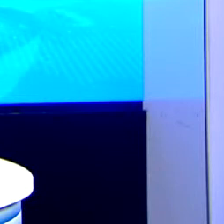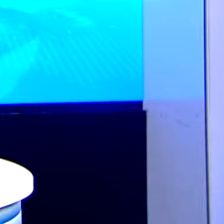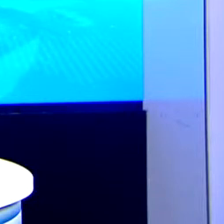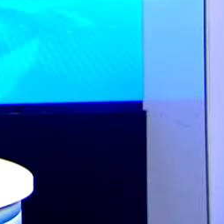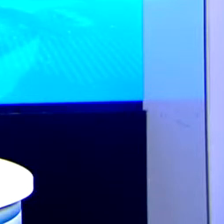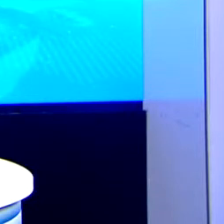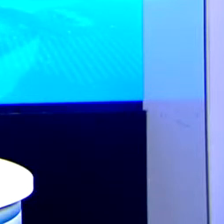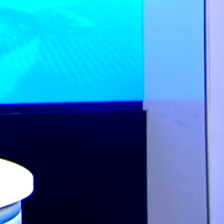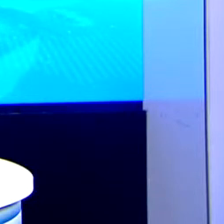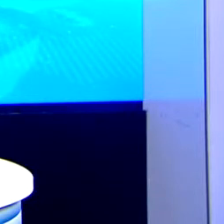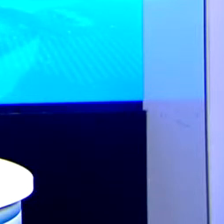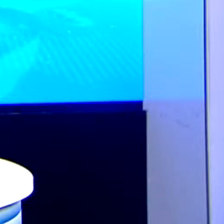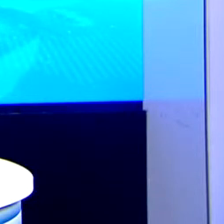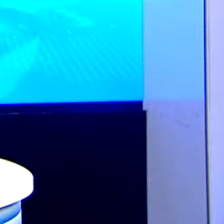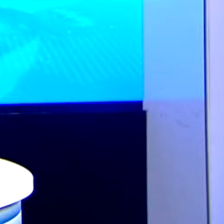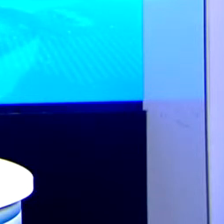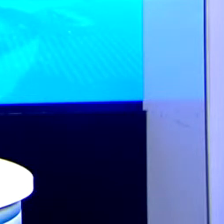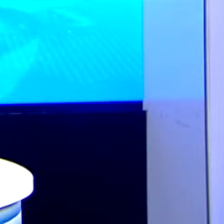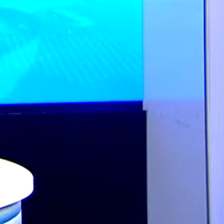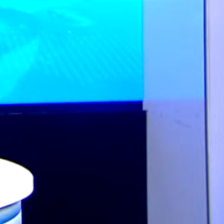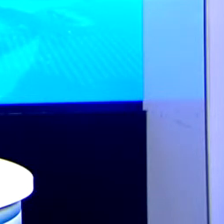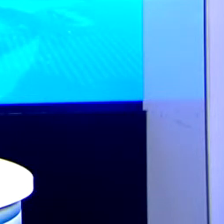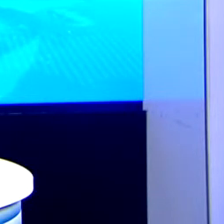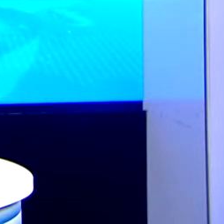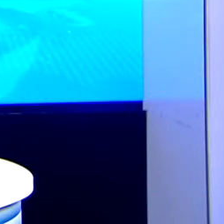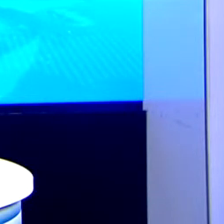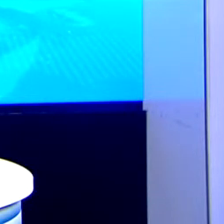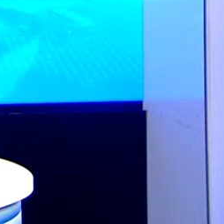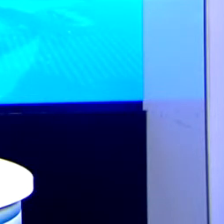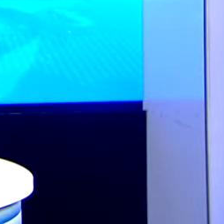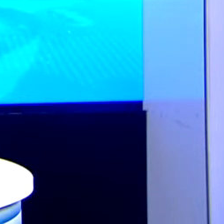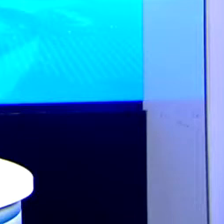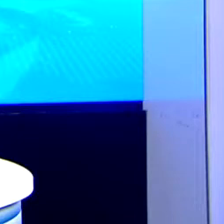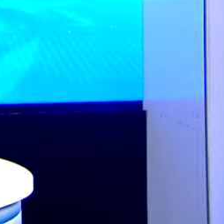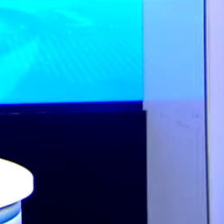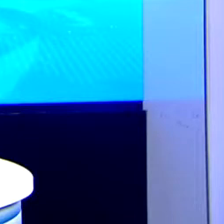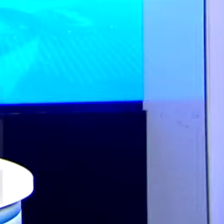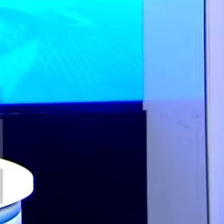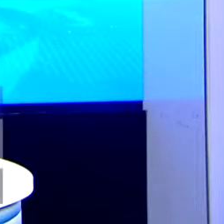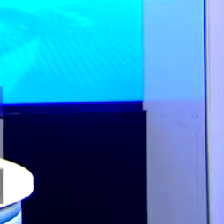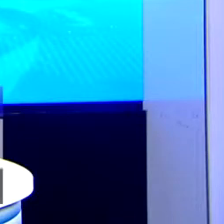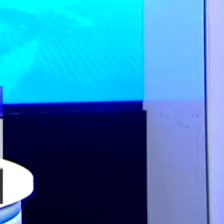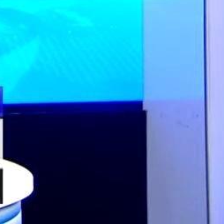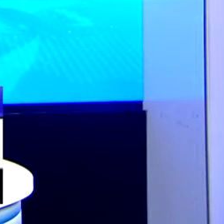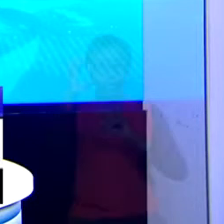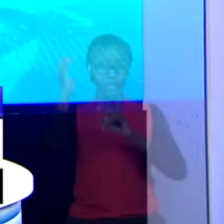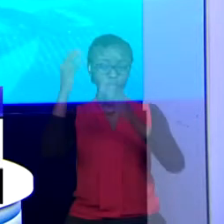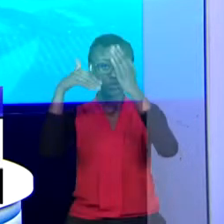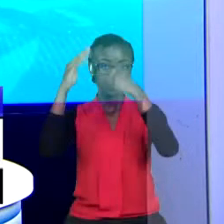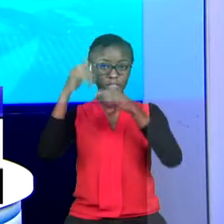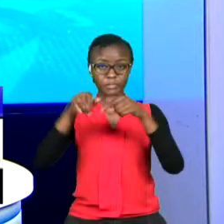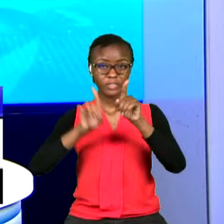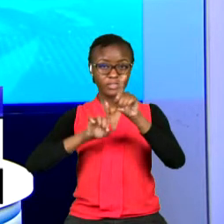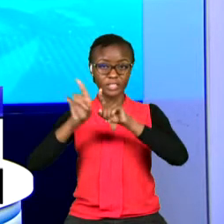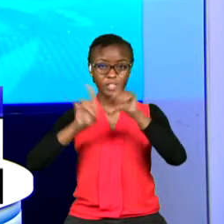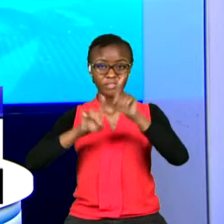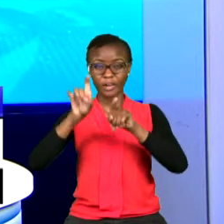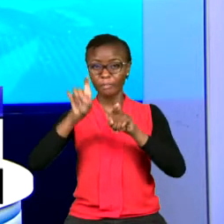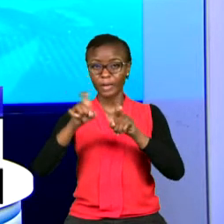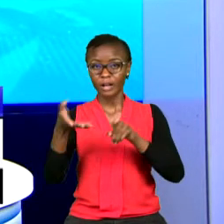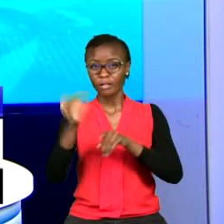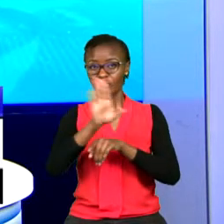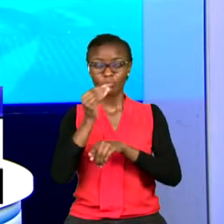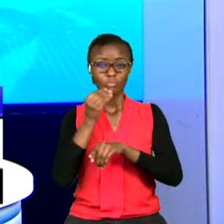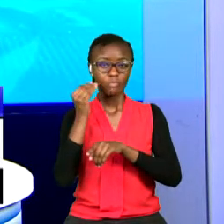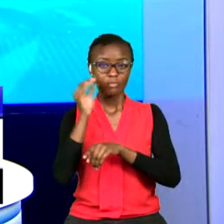new voters, mainly the youth. Chebukati has, however, insisted that students from colleges and universities do not need to travel to homes to